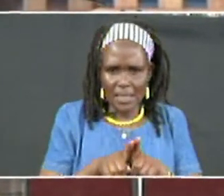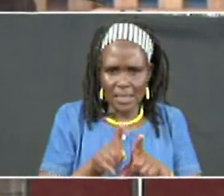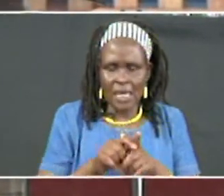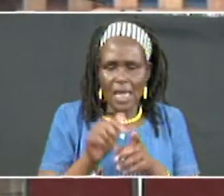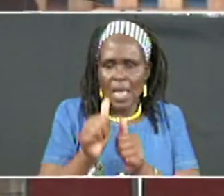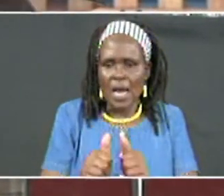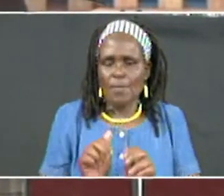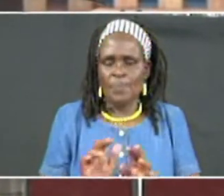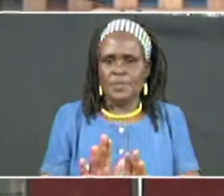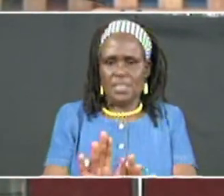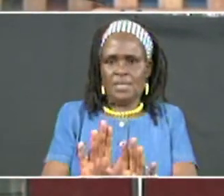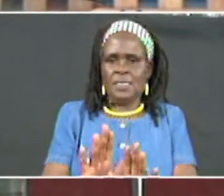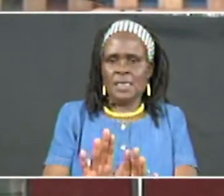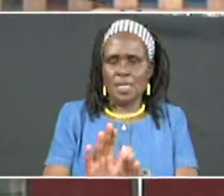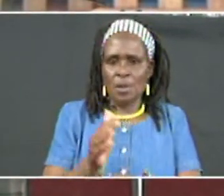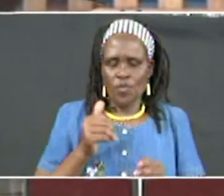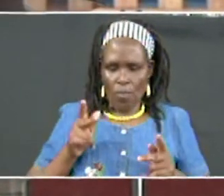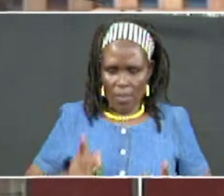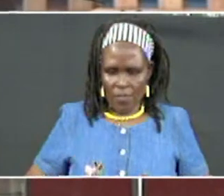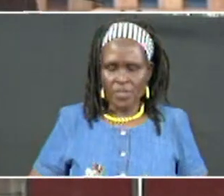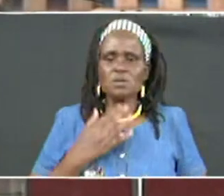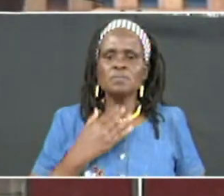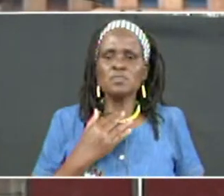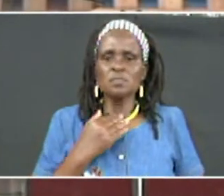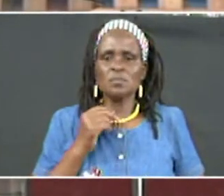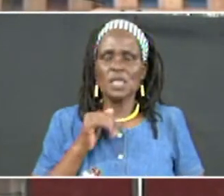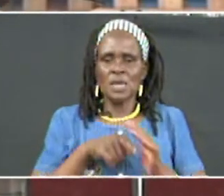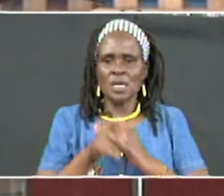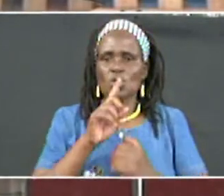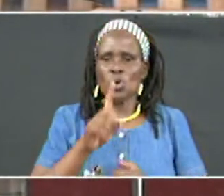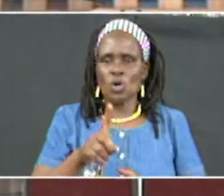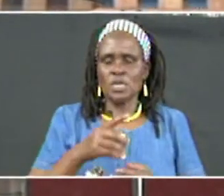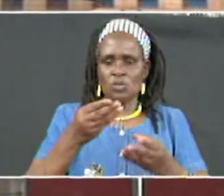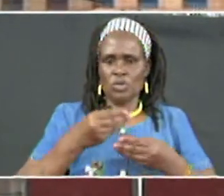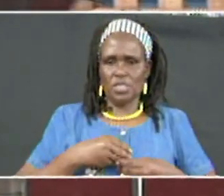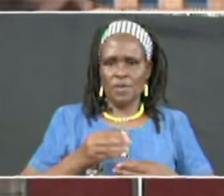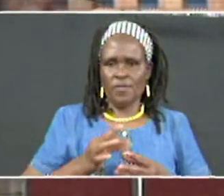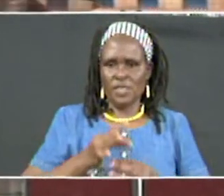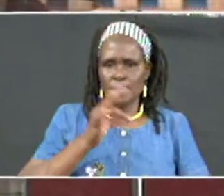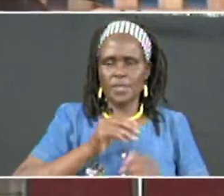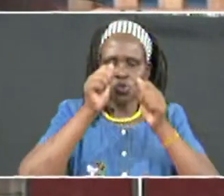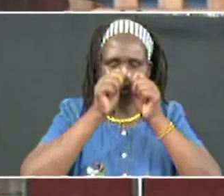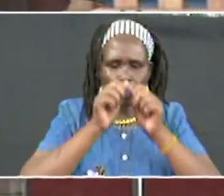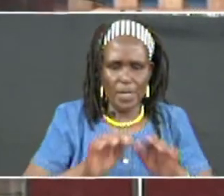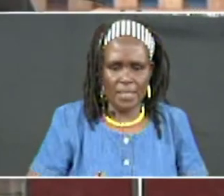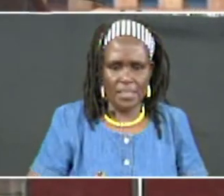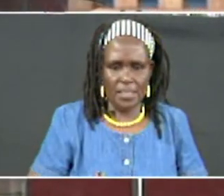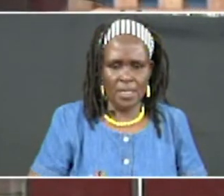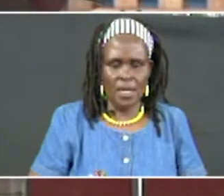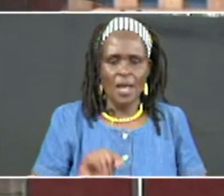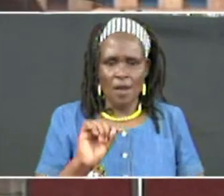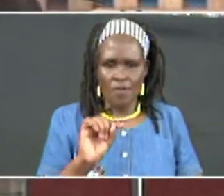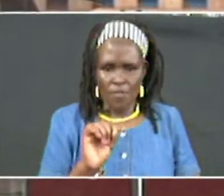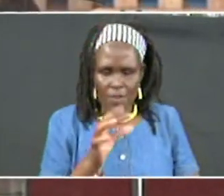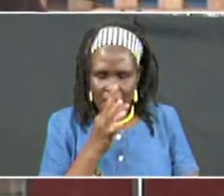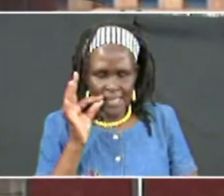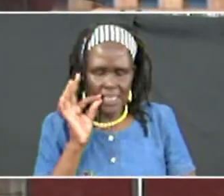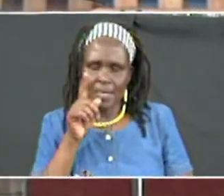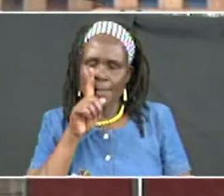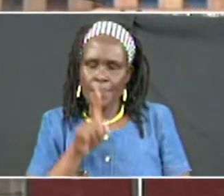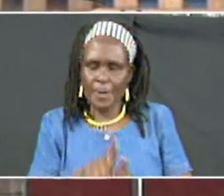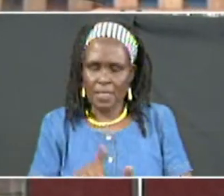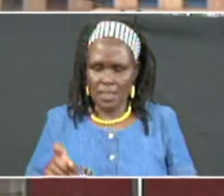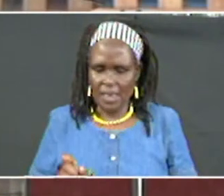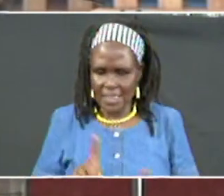abstaining from a physical craving in order to receive a spiritual blessing. Fasting, brothers and sisters,